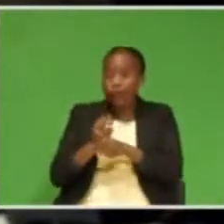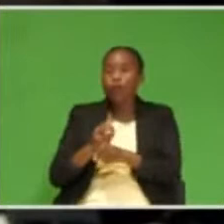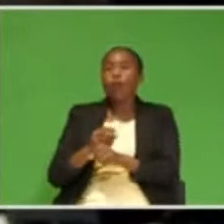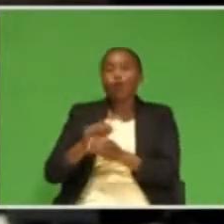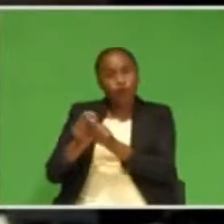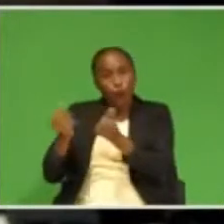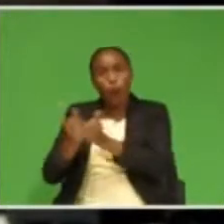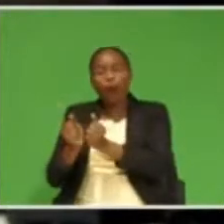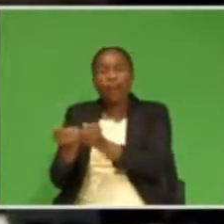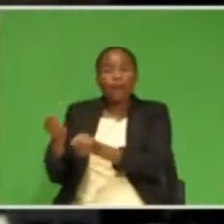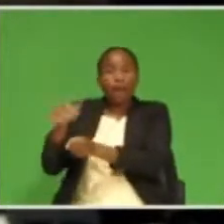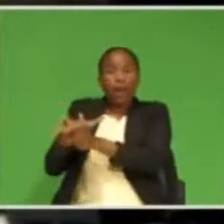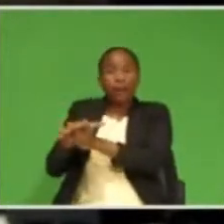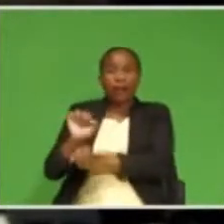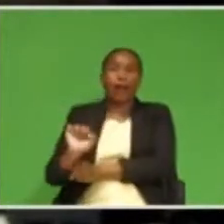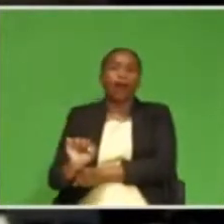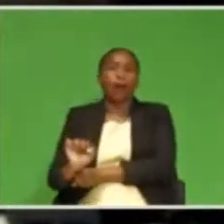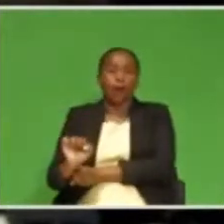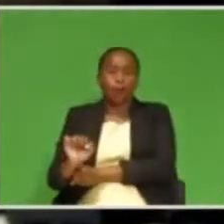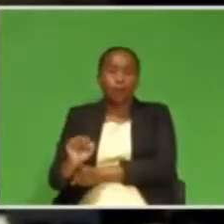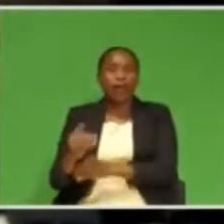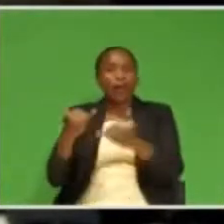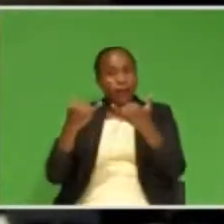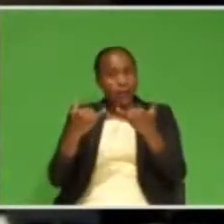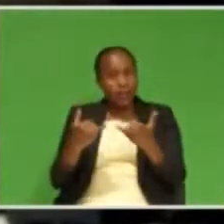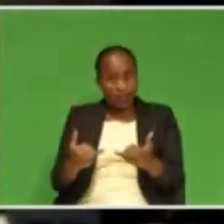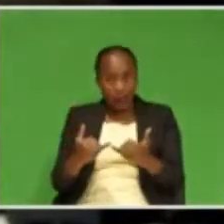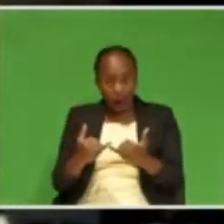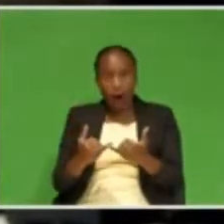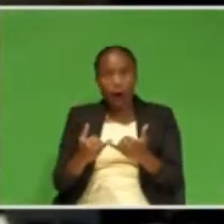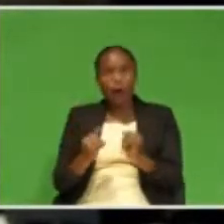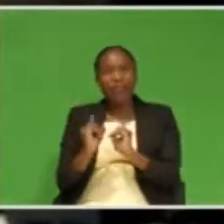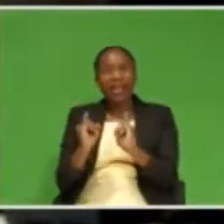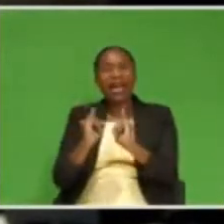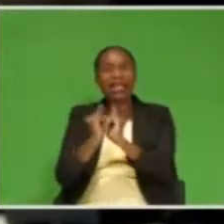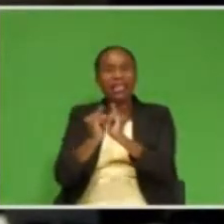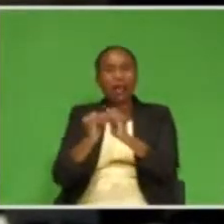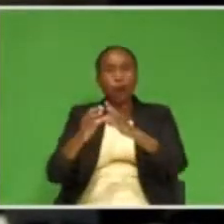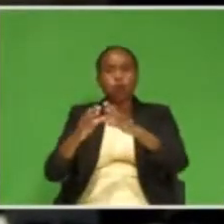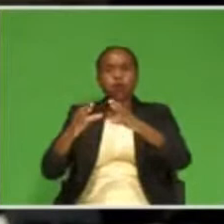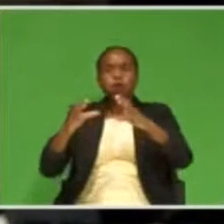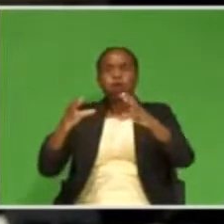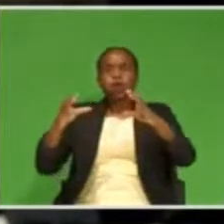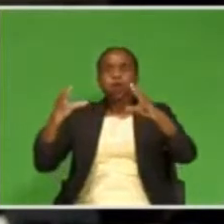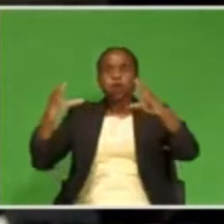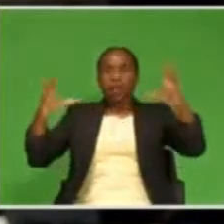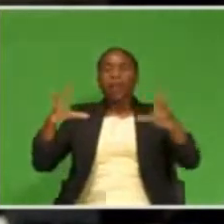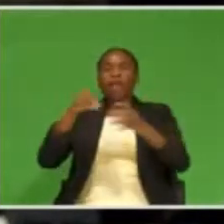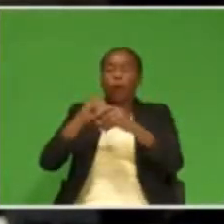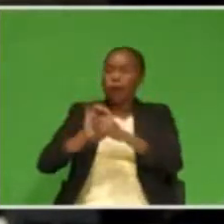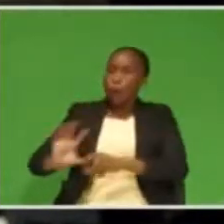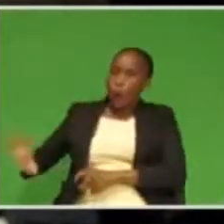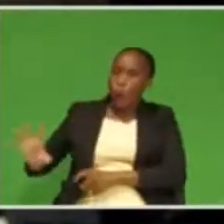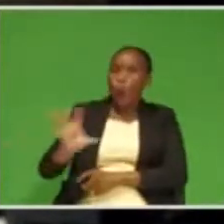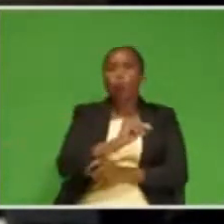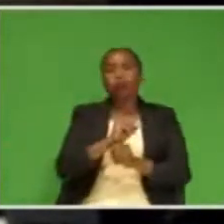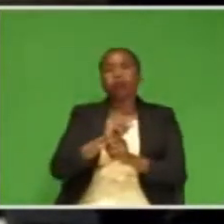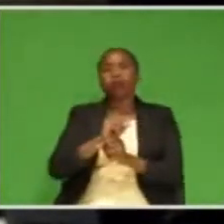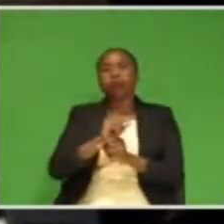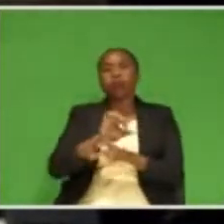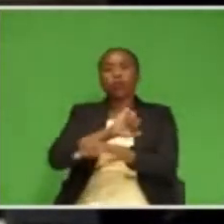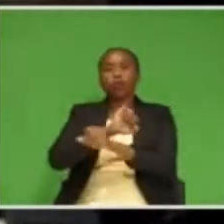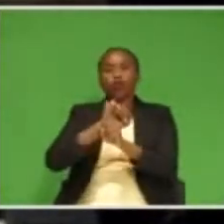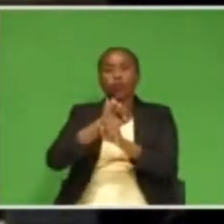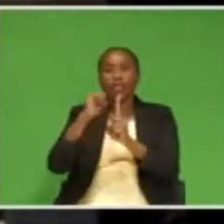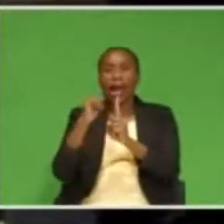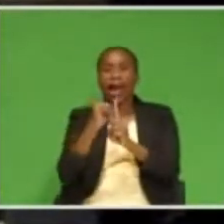the crisis has progressively evolved to affect every part of society. We